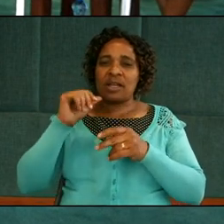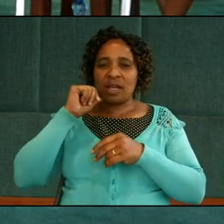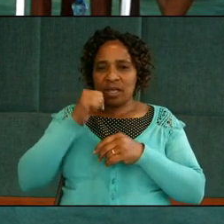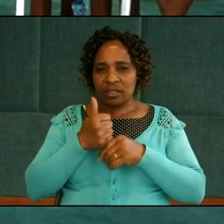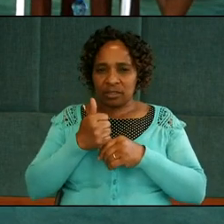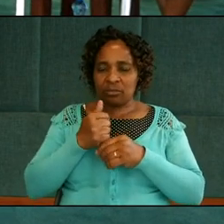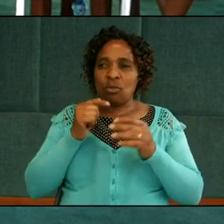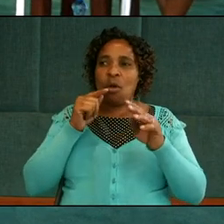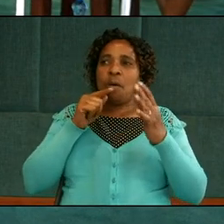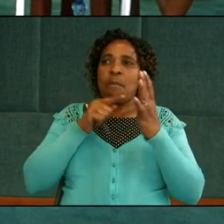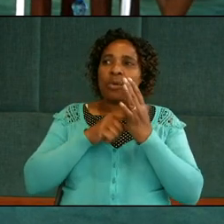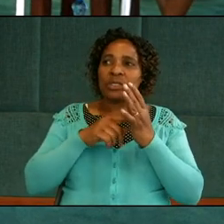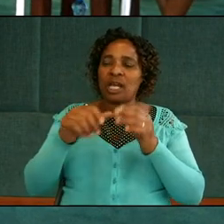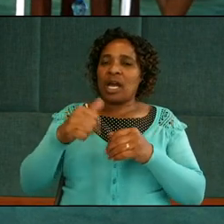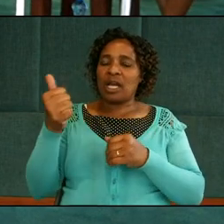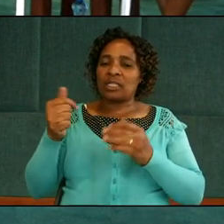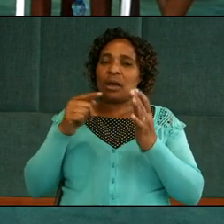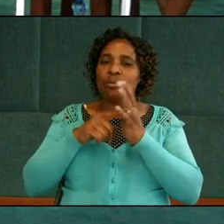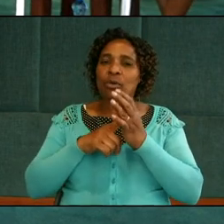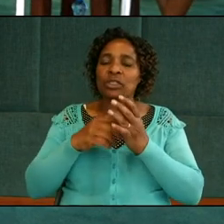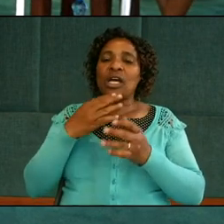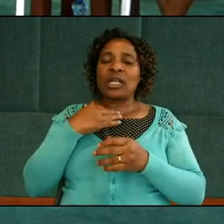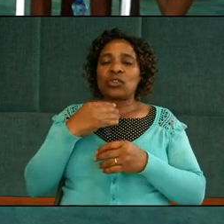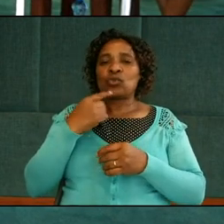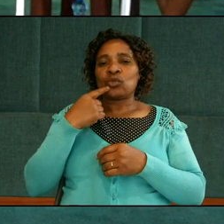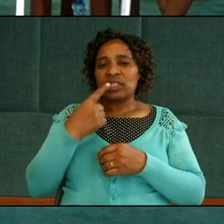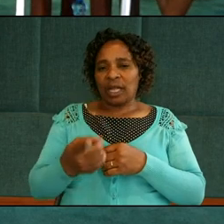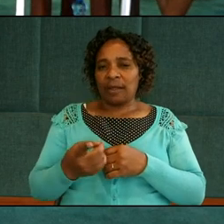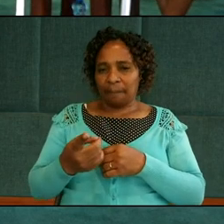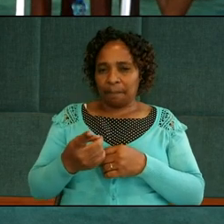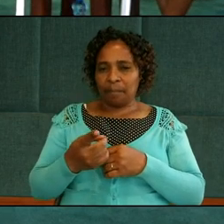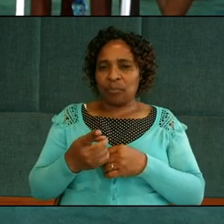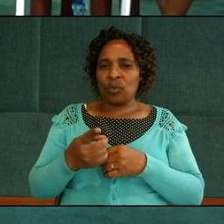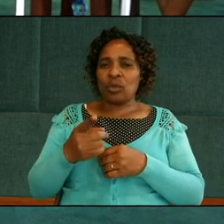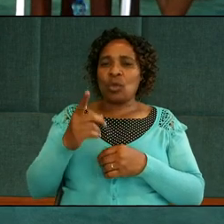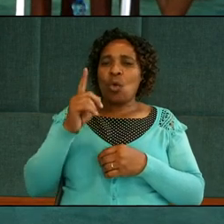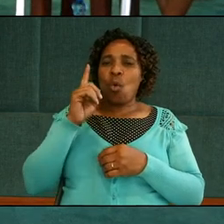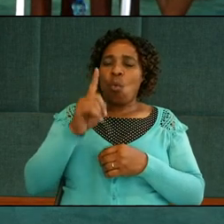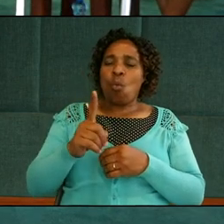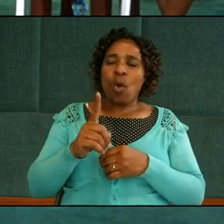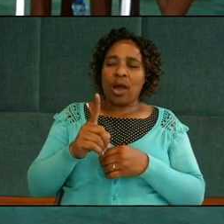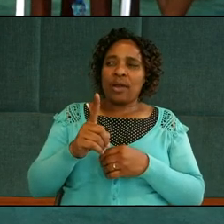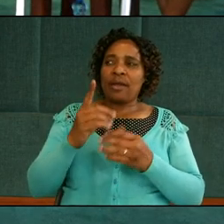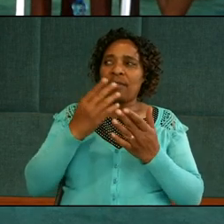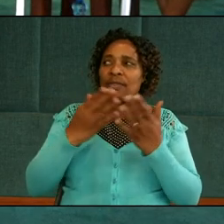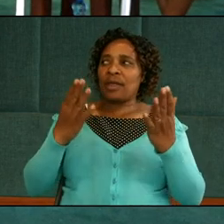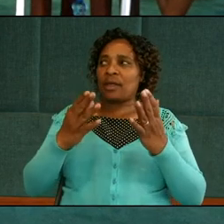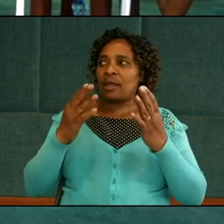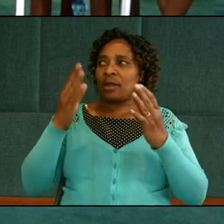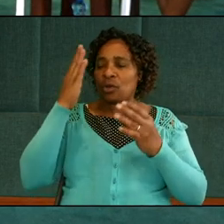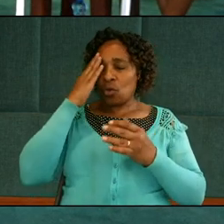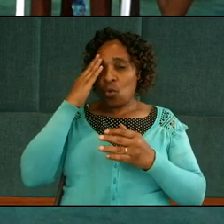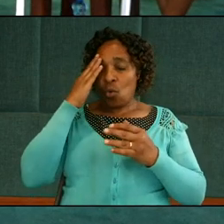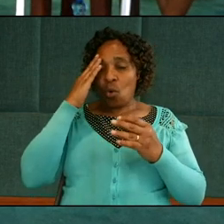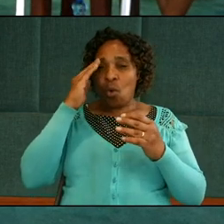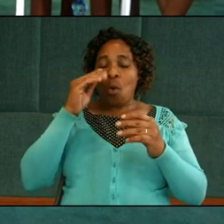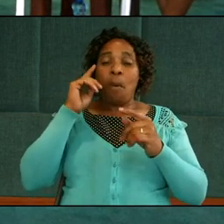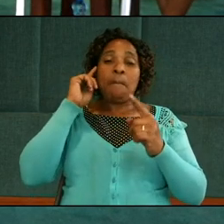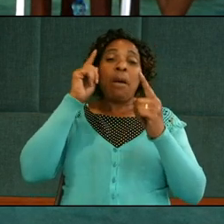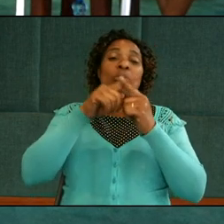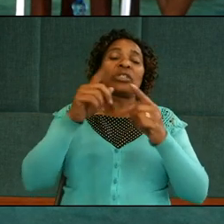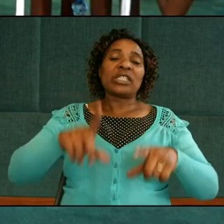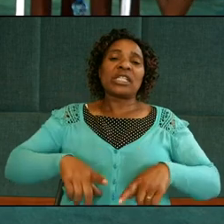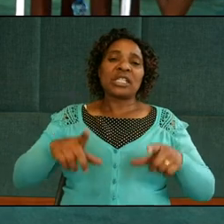very nice point. Another point which I like to say is one thing you can know about one's purpose in life